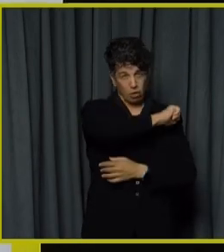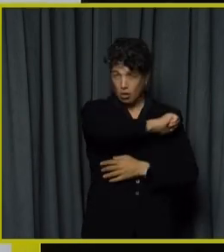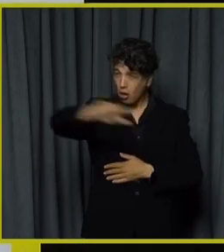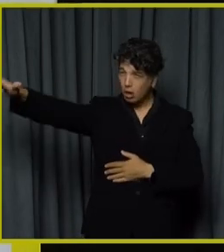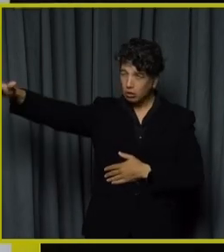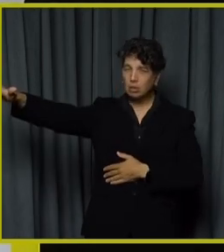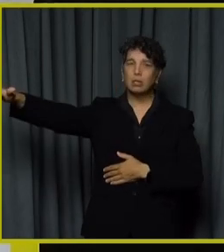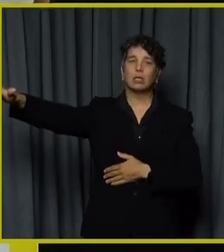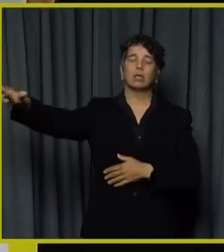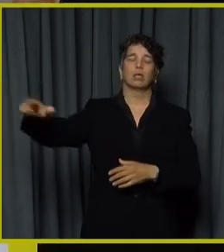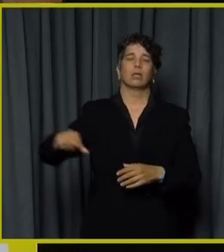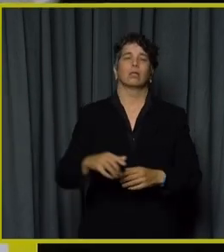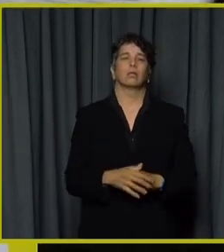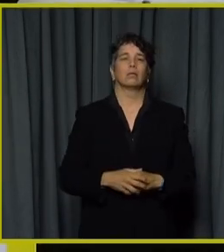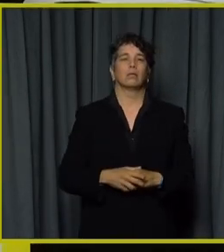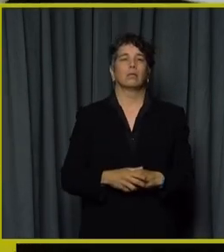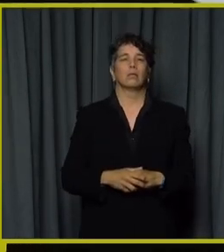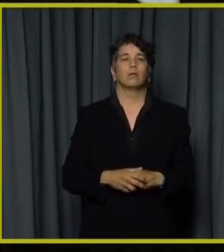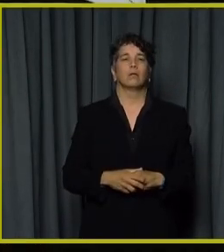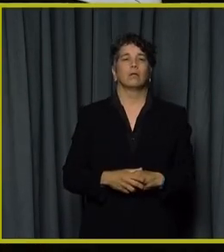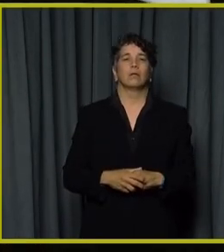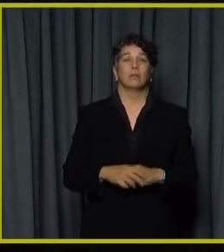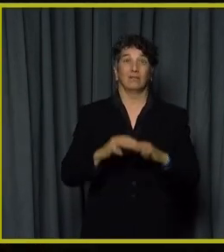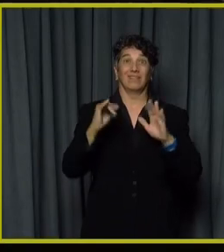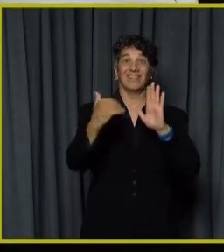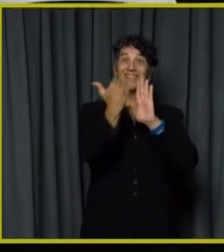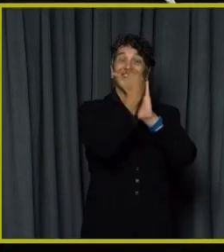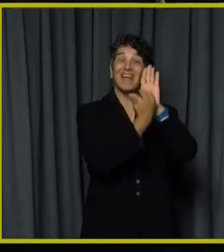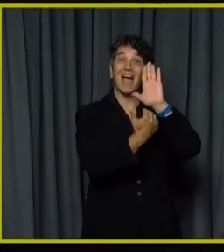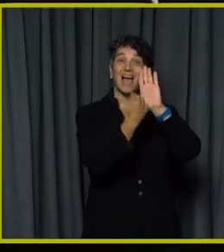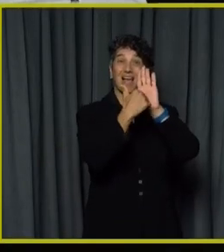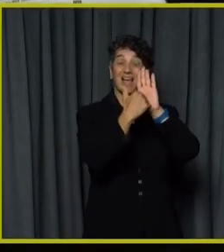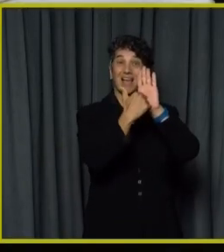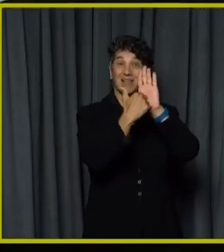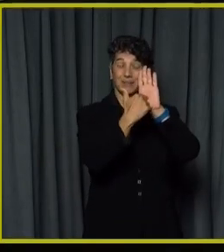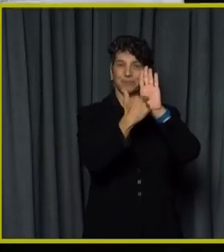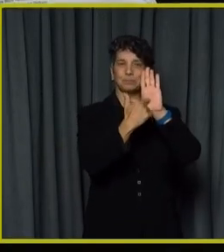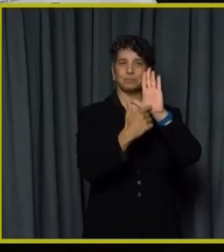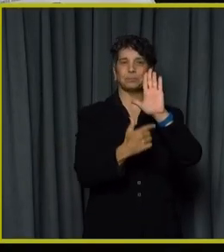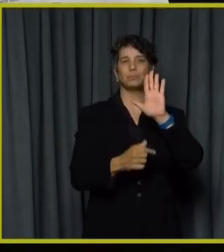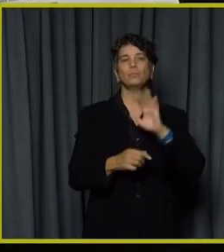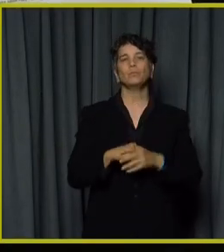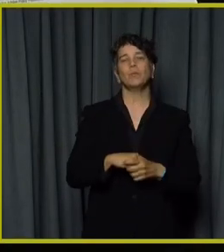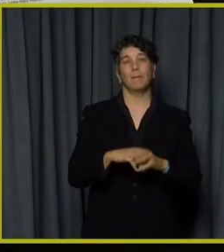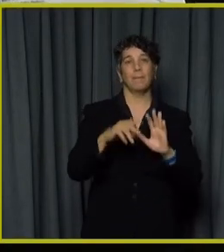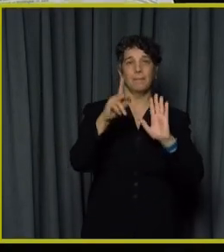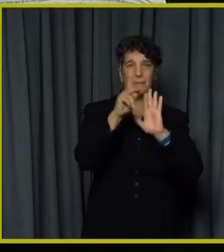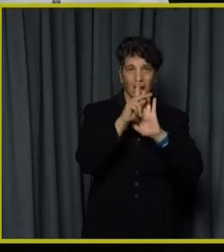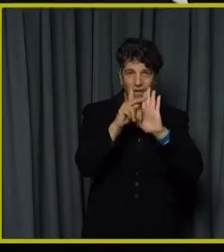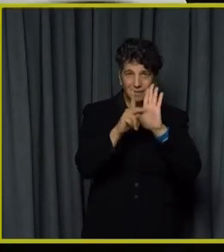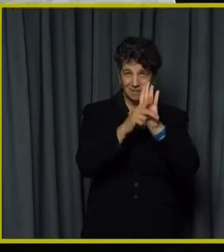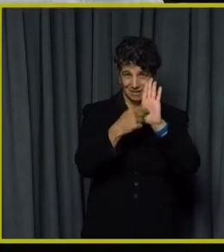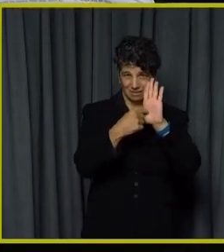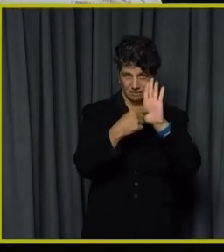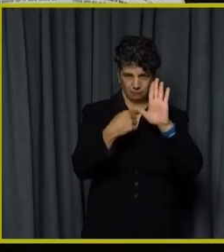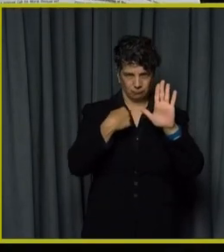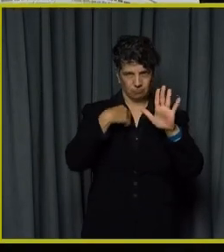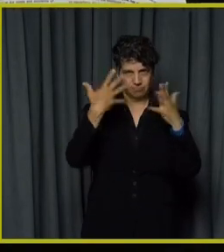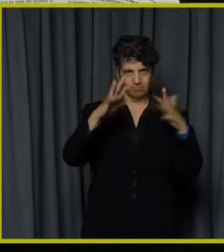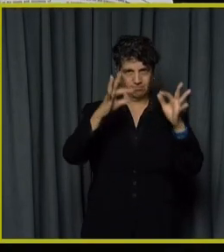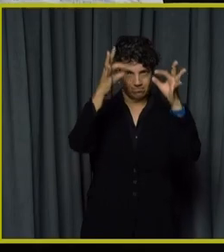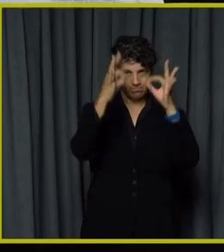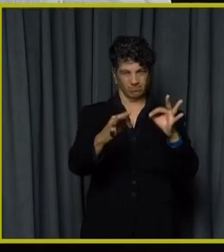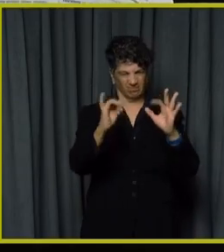and today we released a Moral Justice Jubilee policy platform. It demands